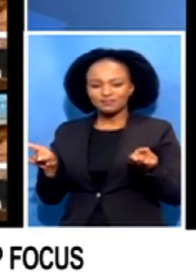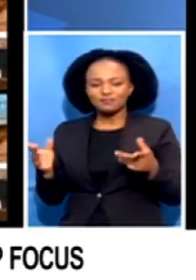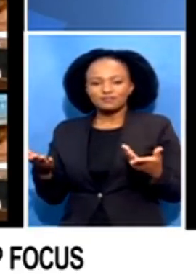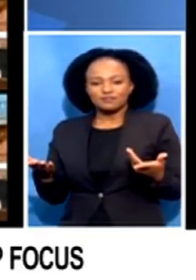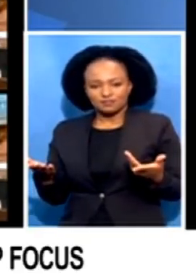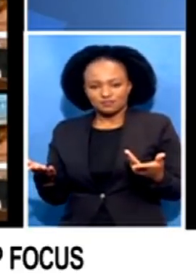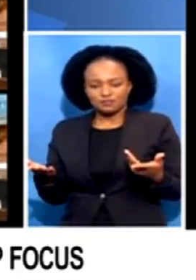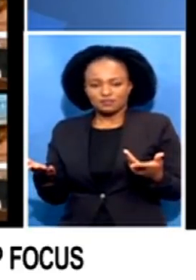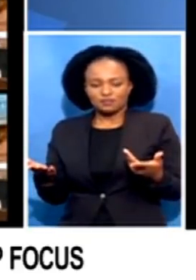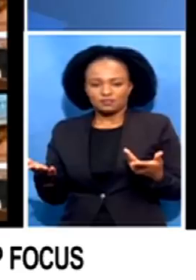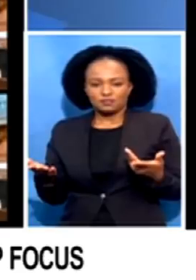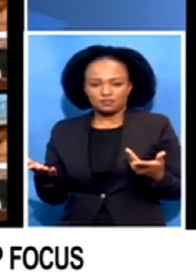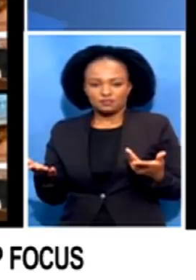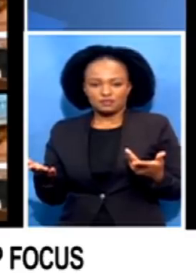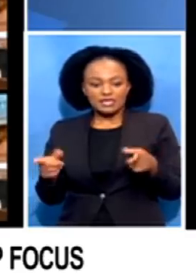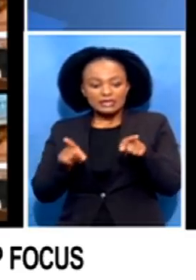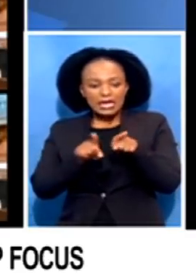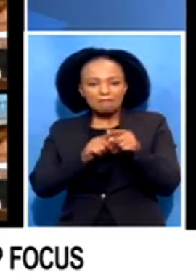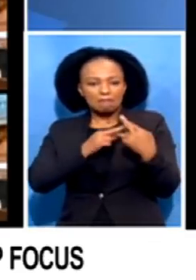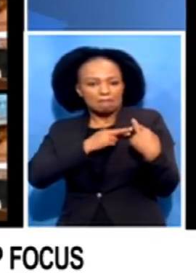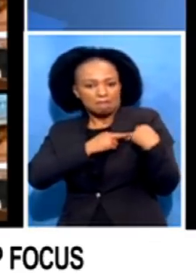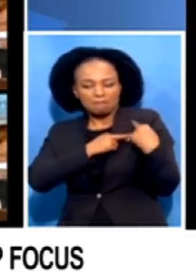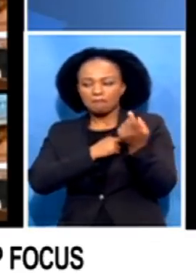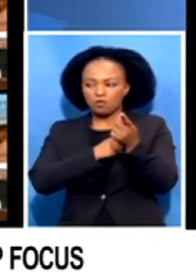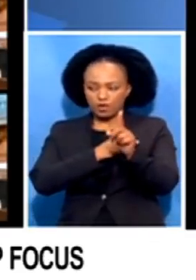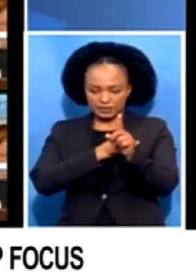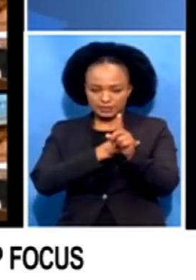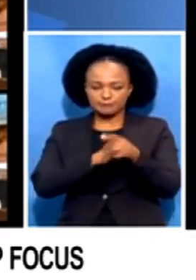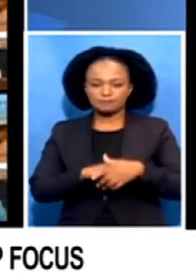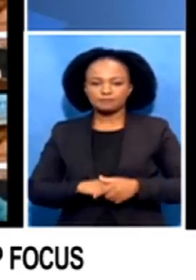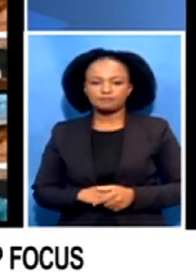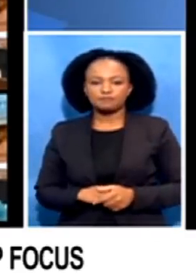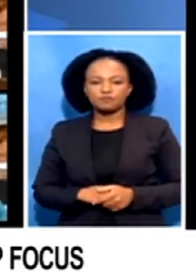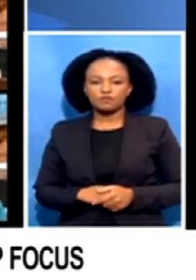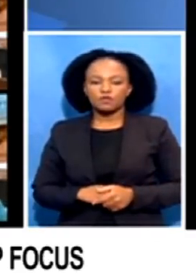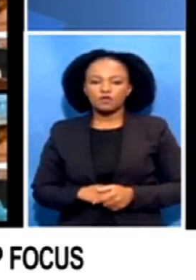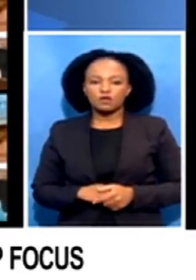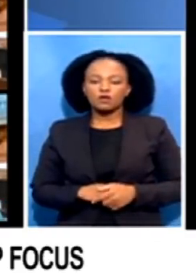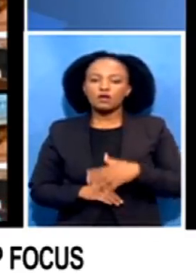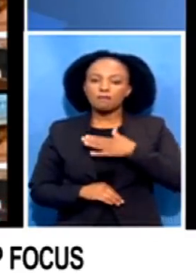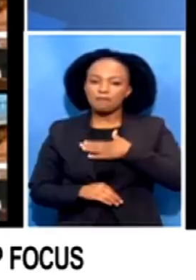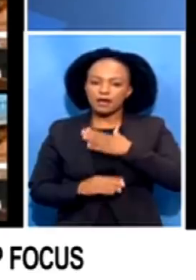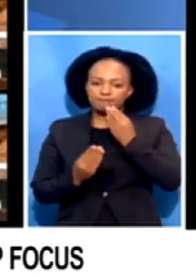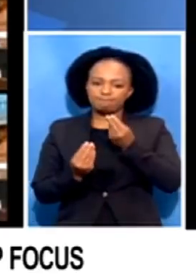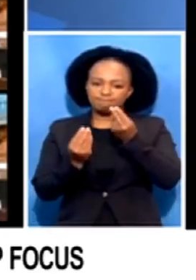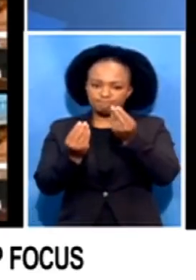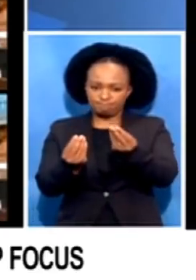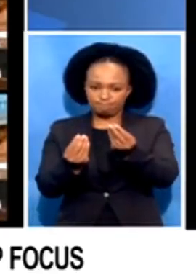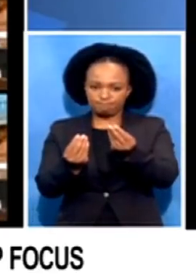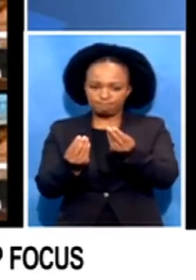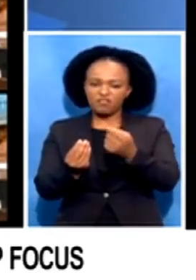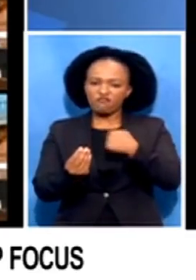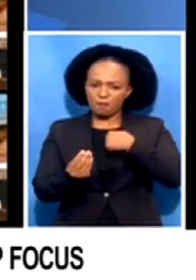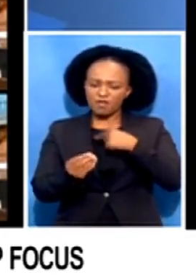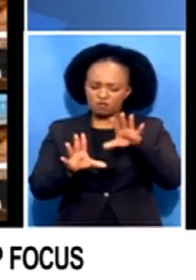accountability, is, in my respectful submission, exceptional in this case. Apart from the fact